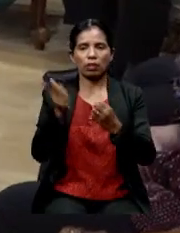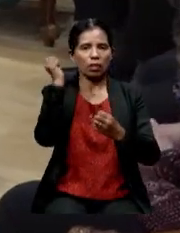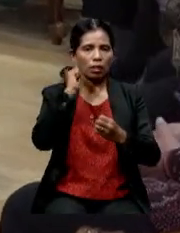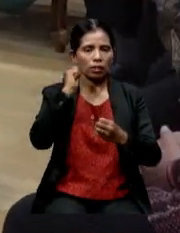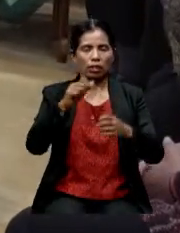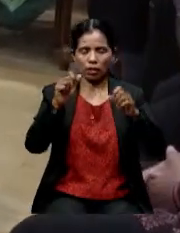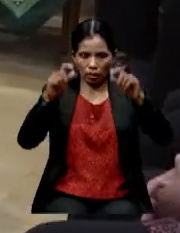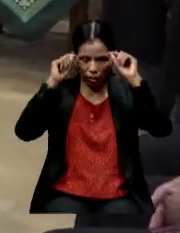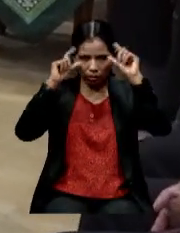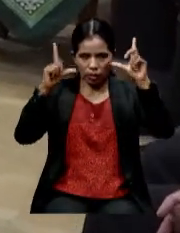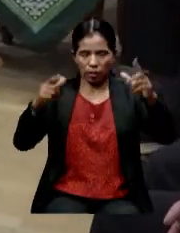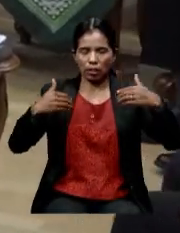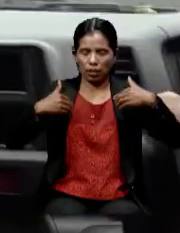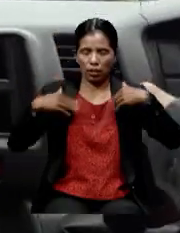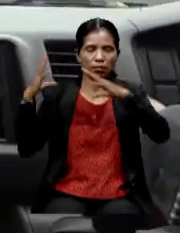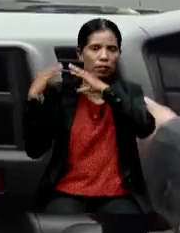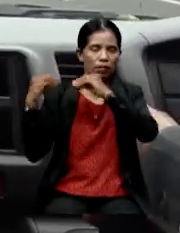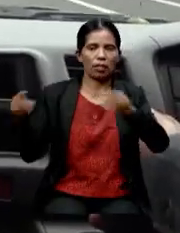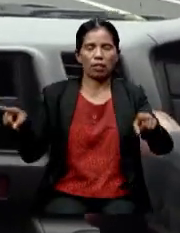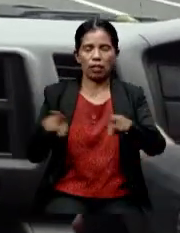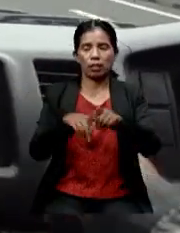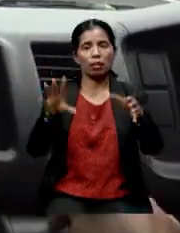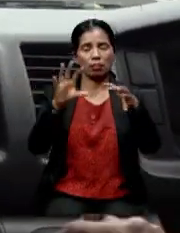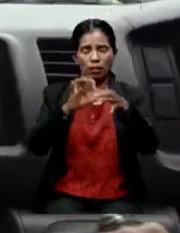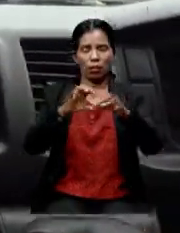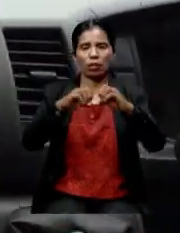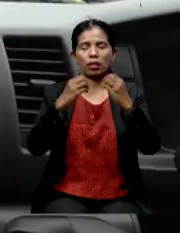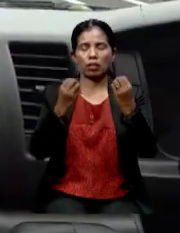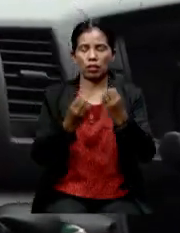nune Timor-Leste esperansa bele sai membro organisasaun